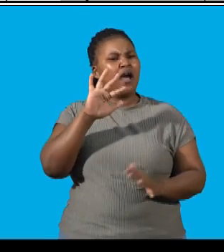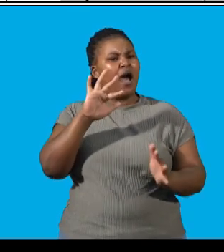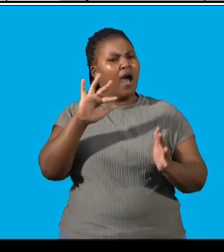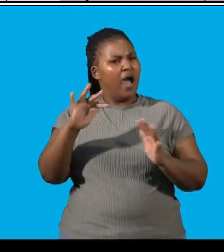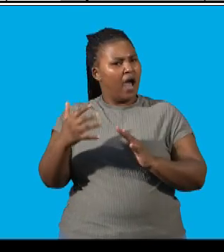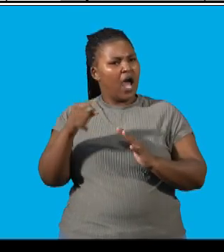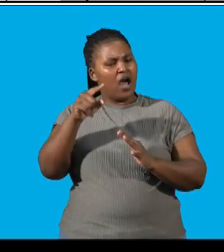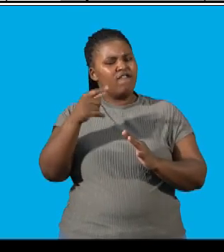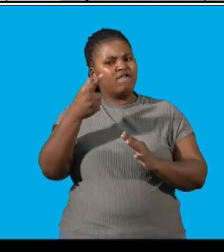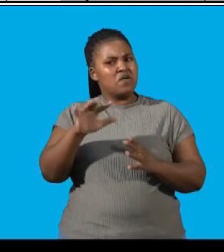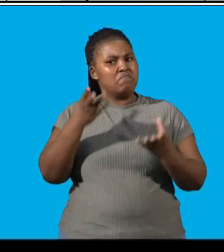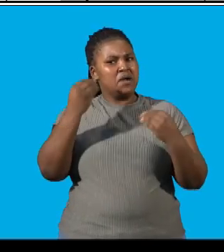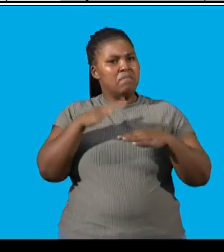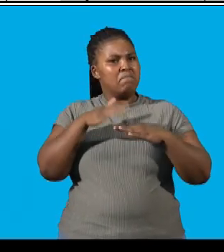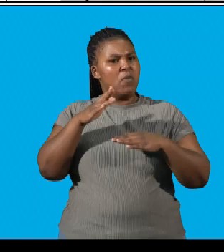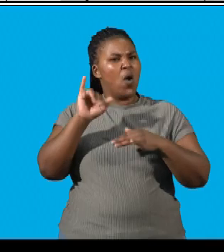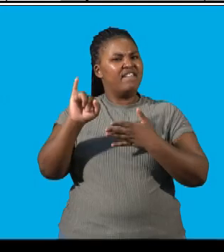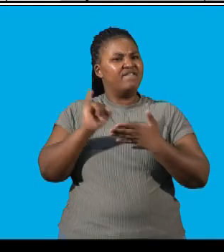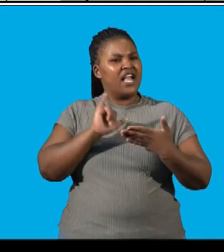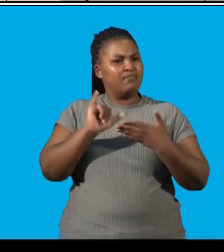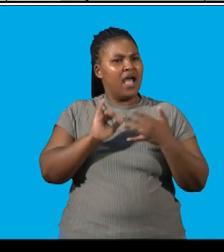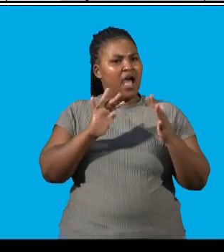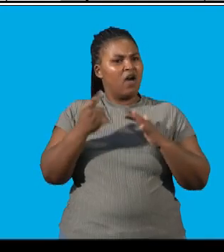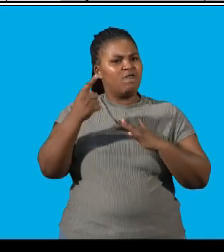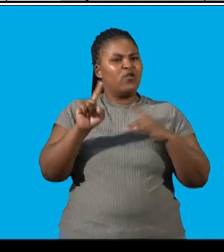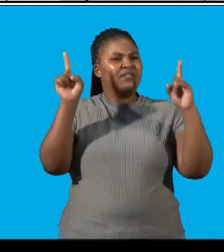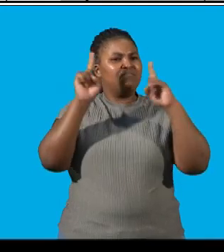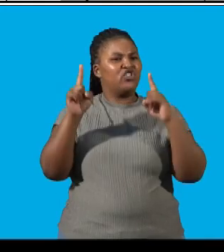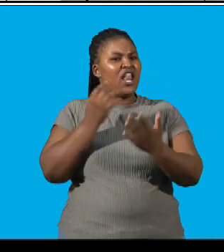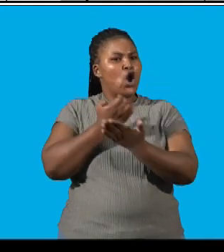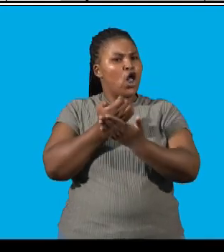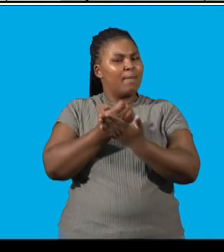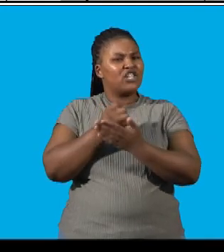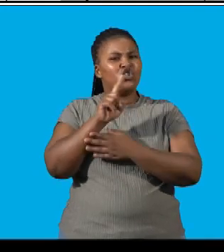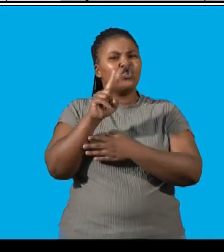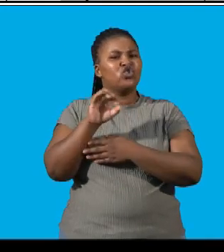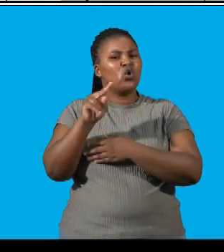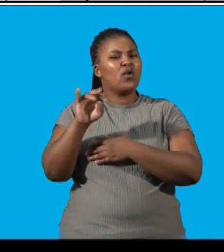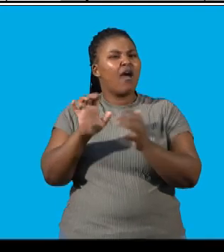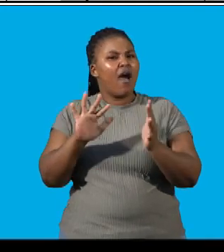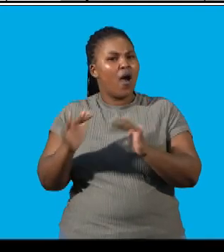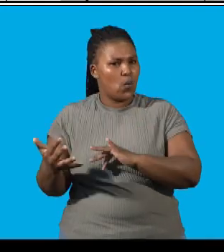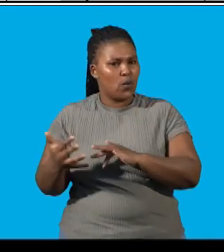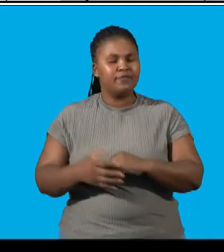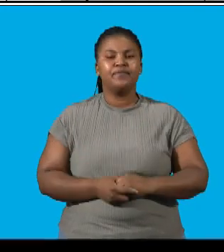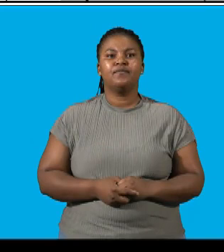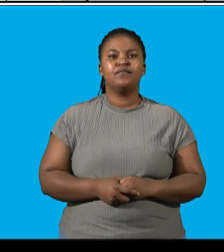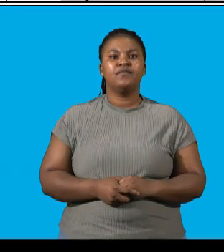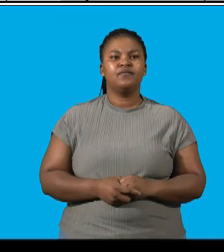corporate tax to attract investments into special economic